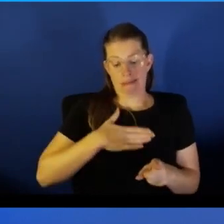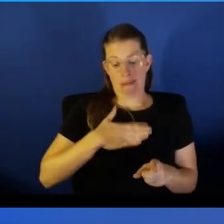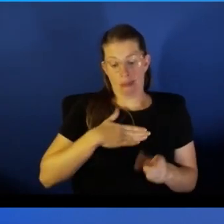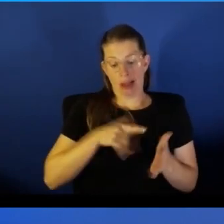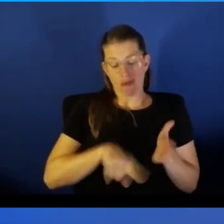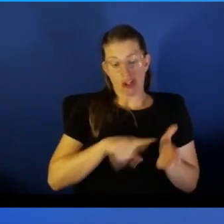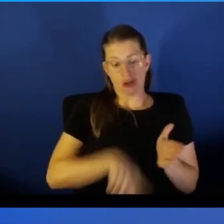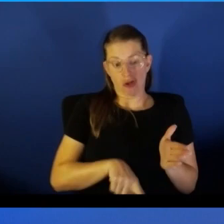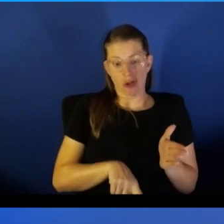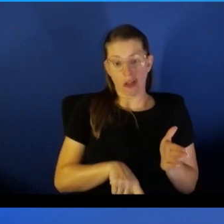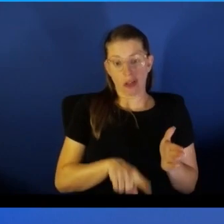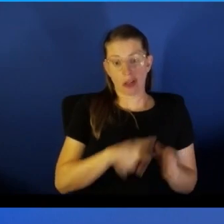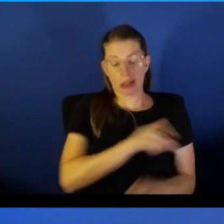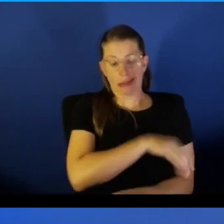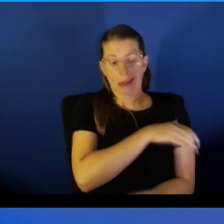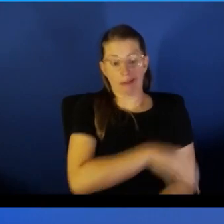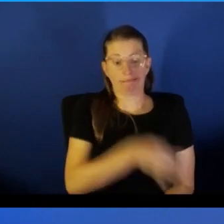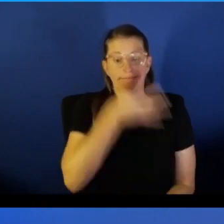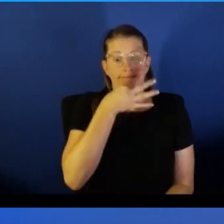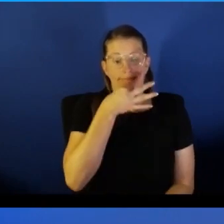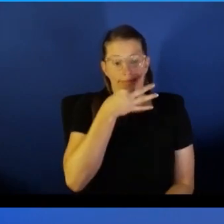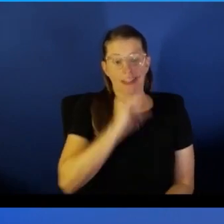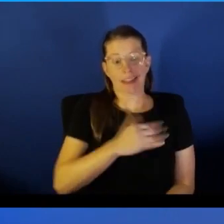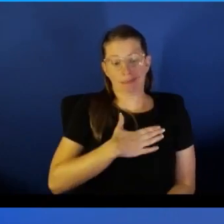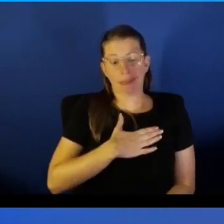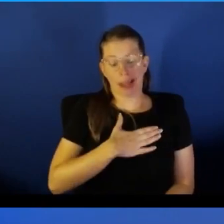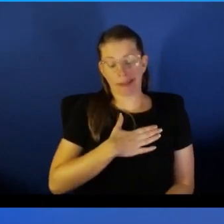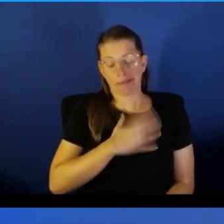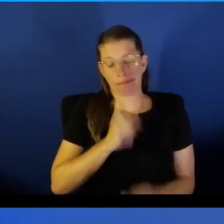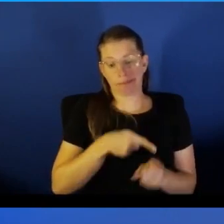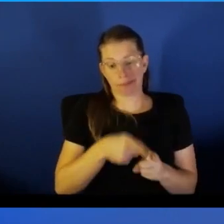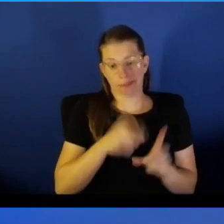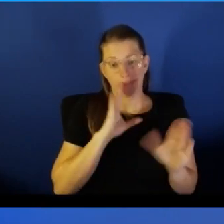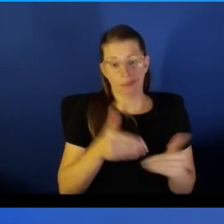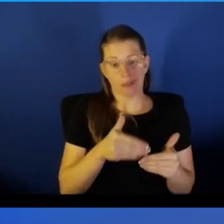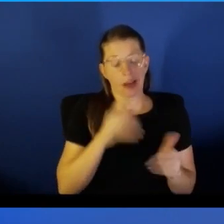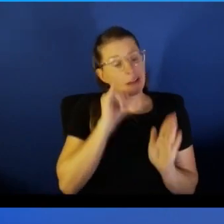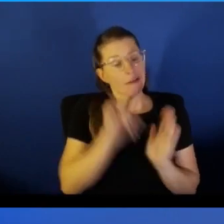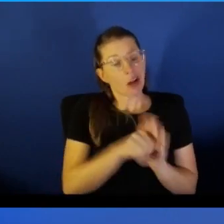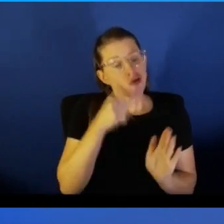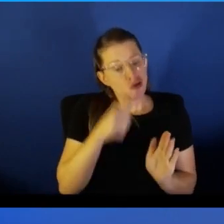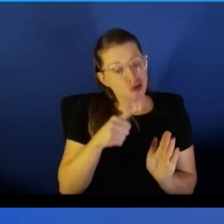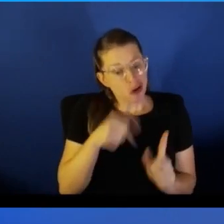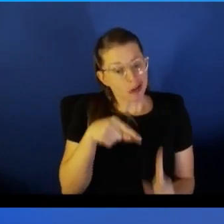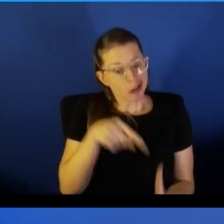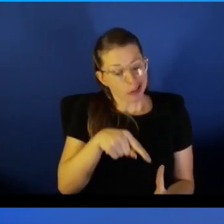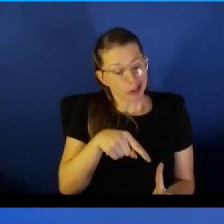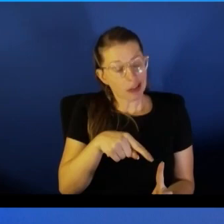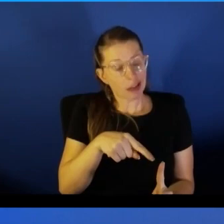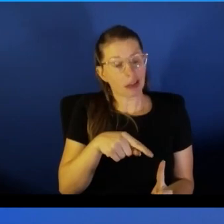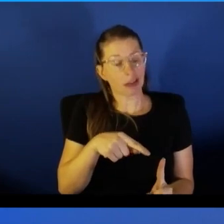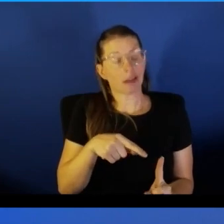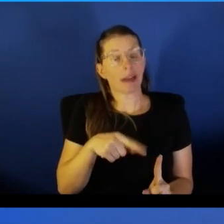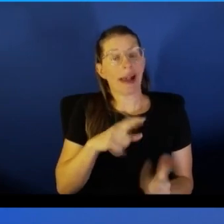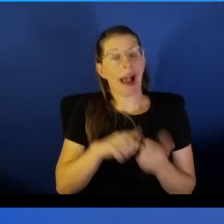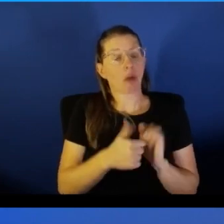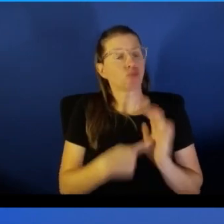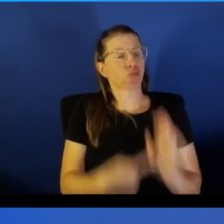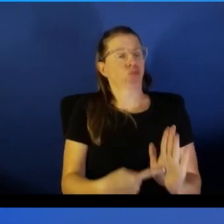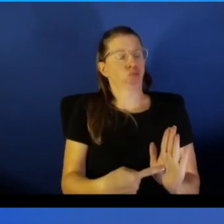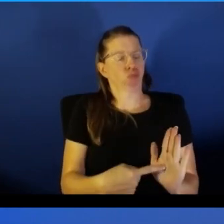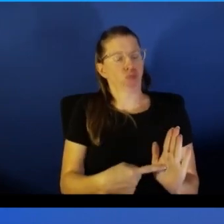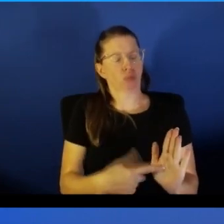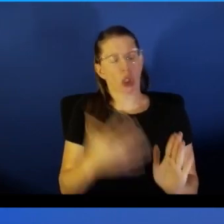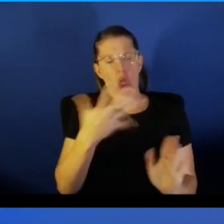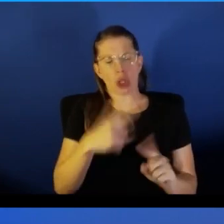clinical expertise, and so to identify girls and to think about how it presents or looks different, and so we don't